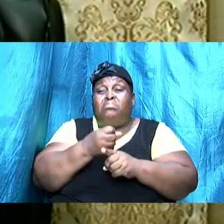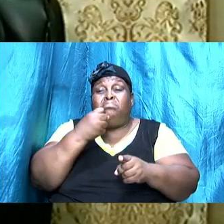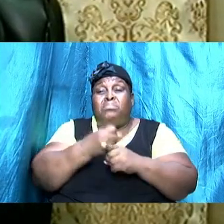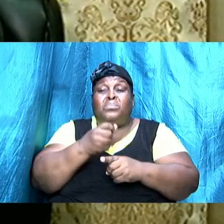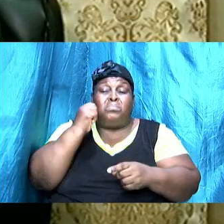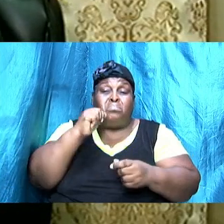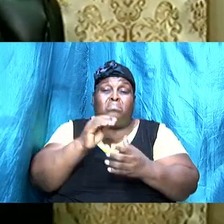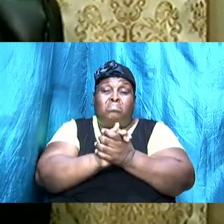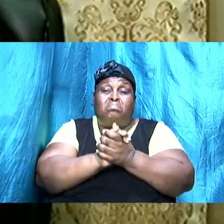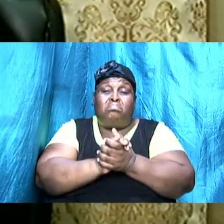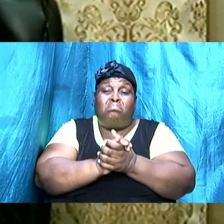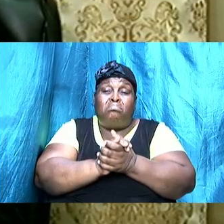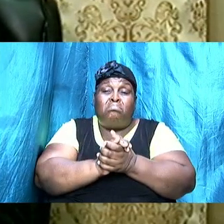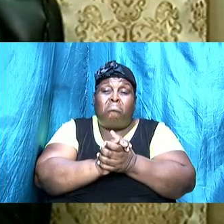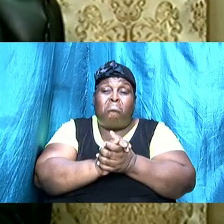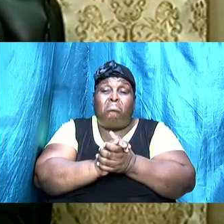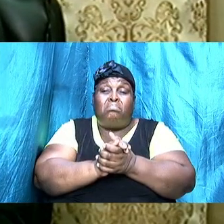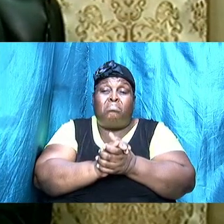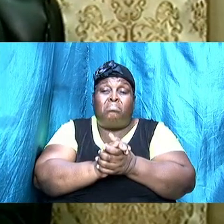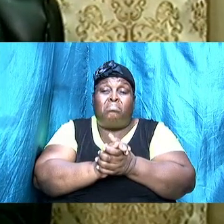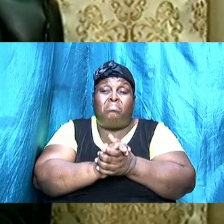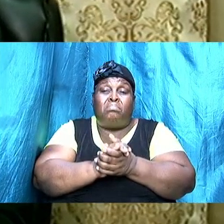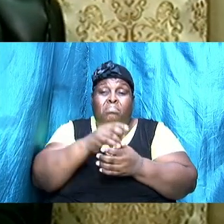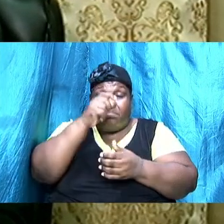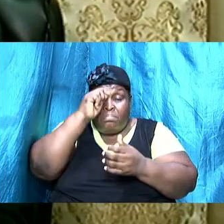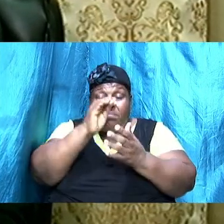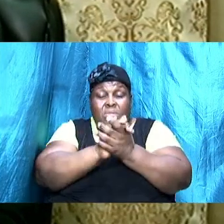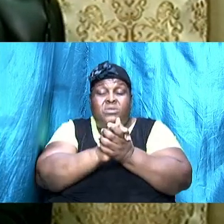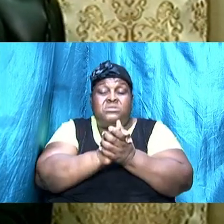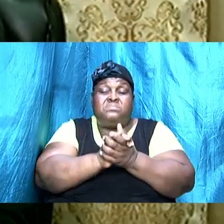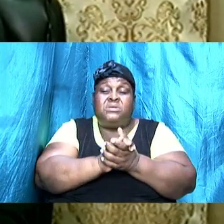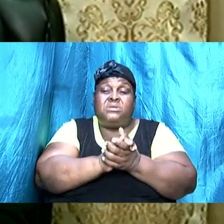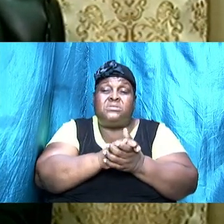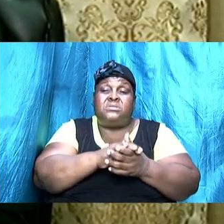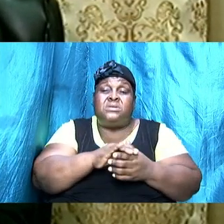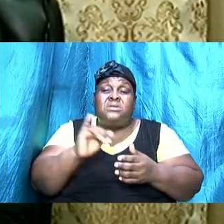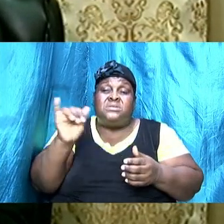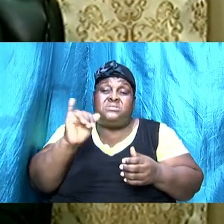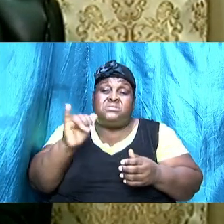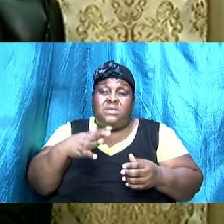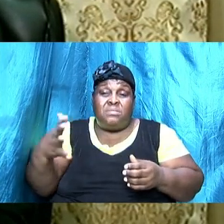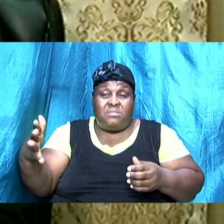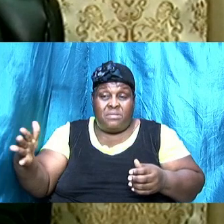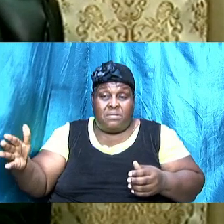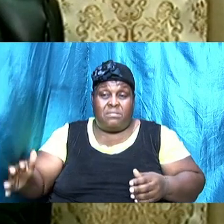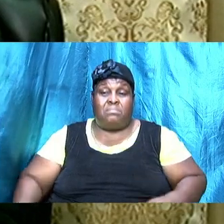of the same thing, because women can abuse their husband too, physically and in other ways,